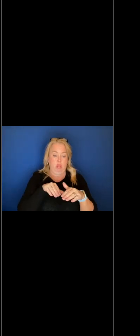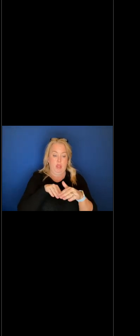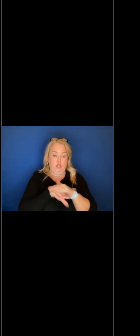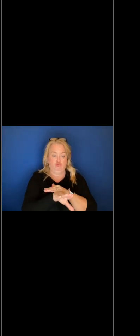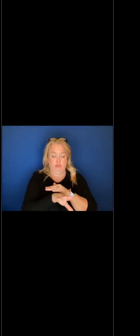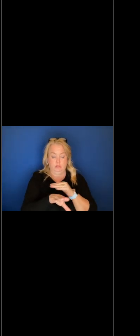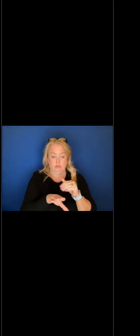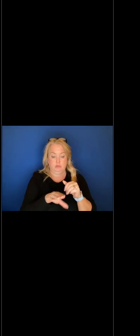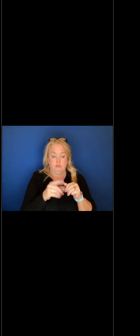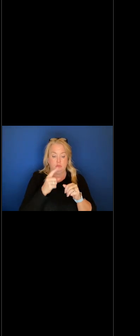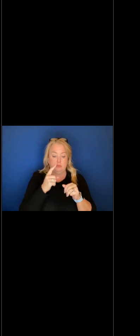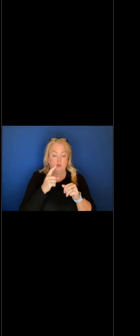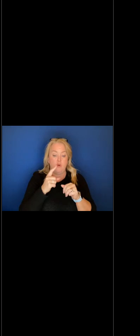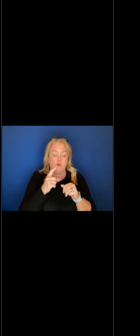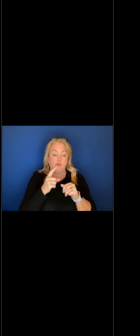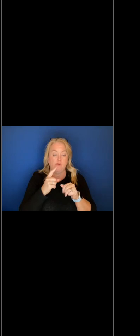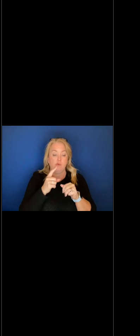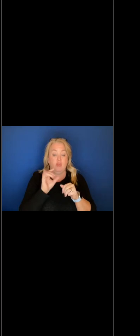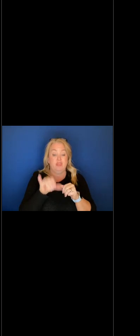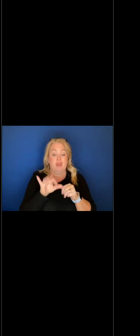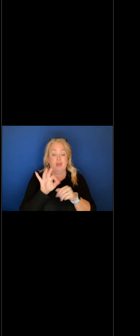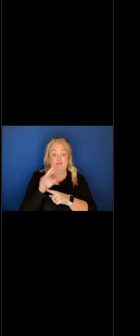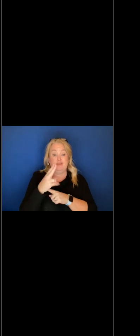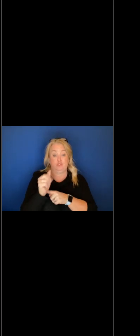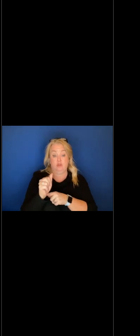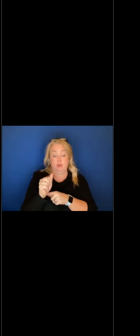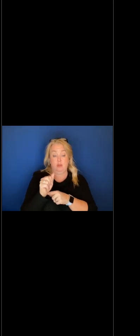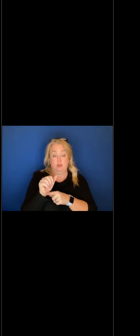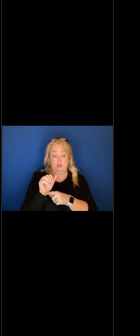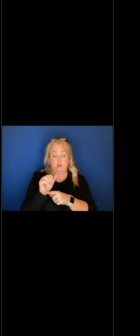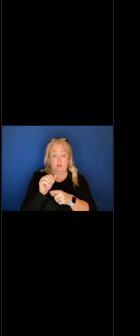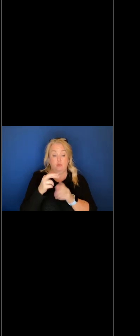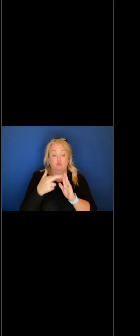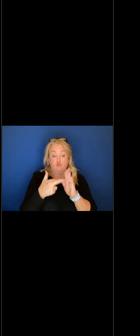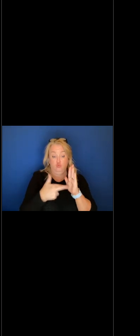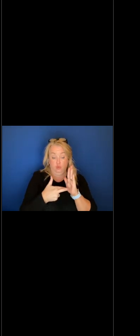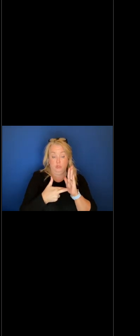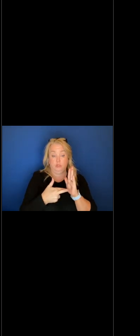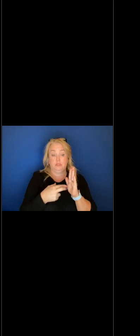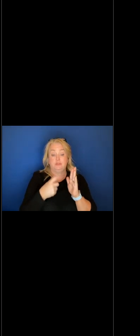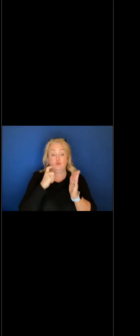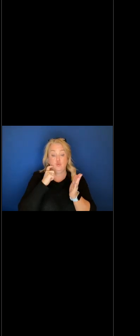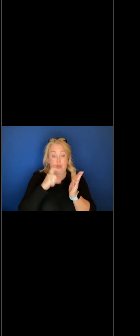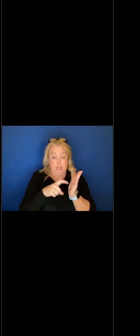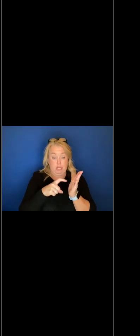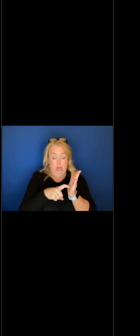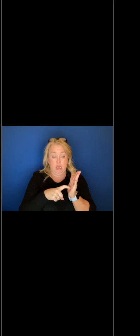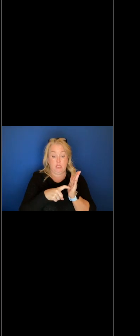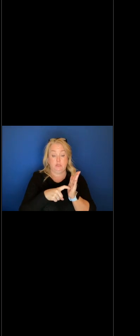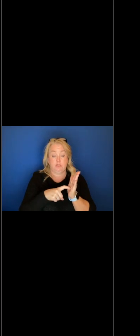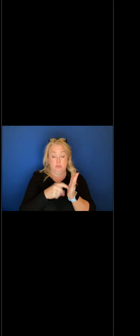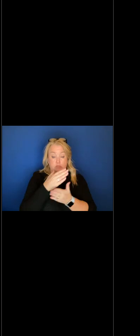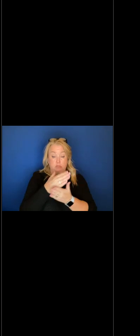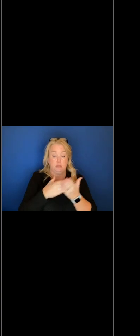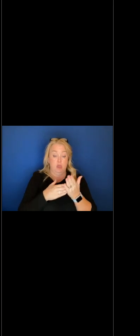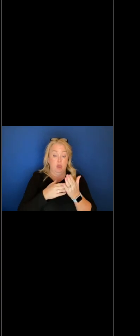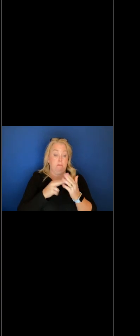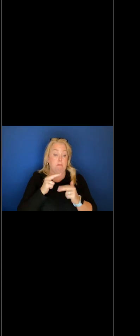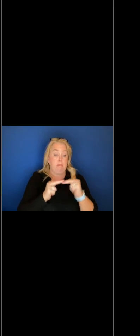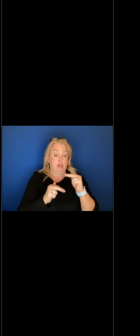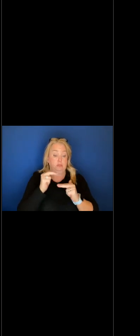an accessible route, the Fair Housing Act regulations recognize that certain